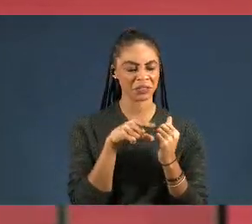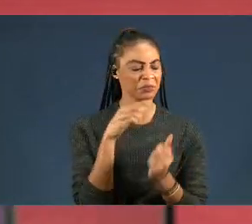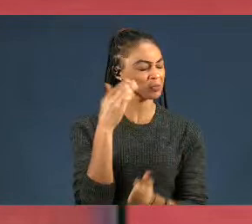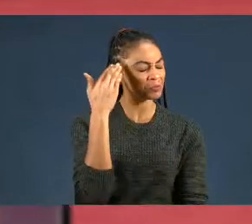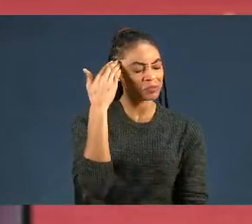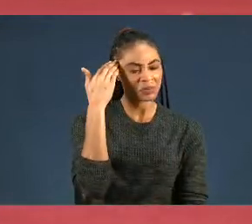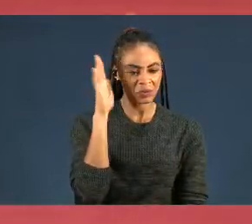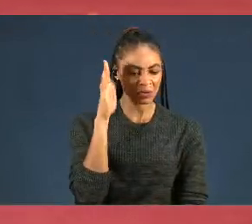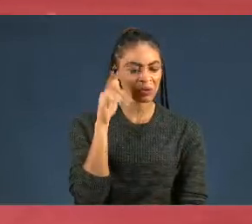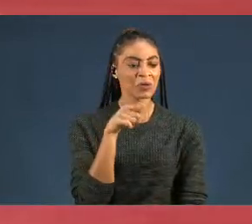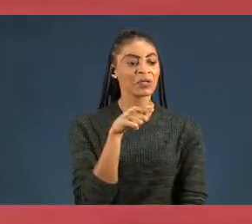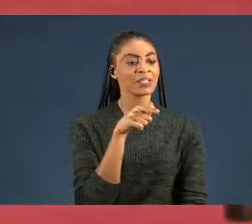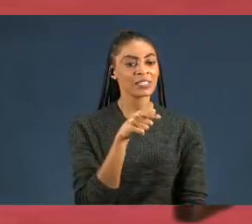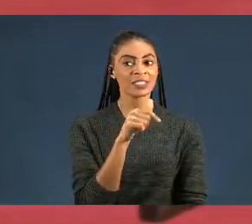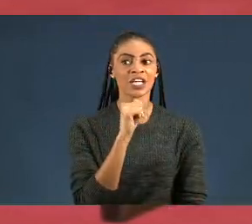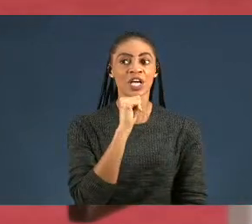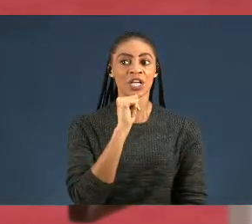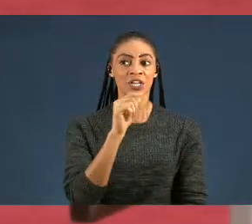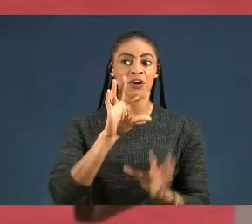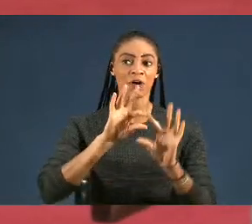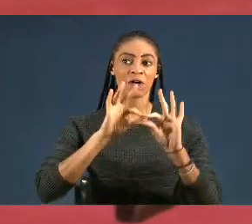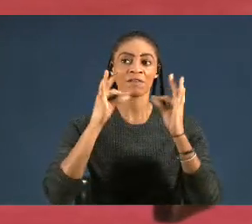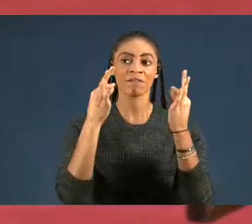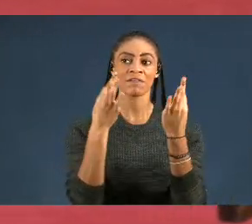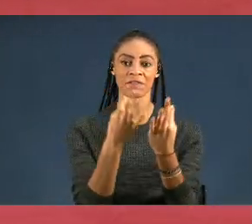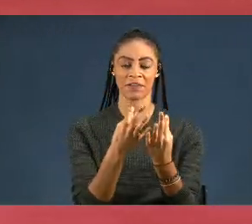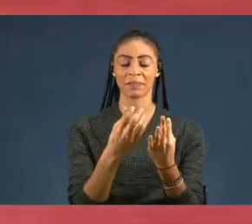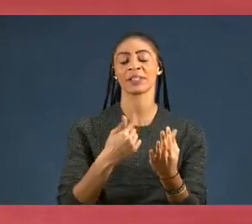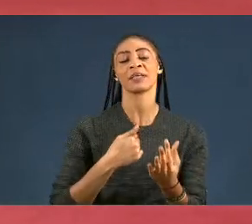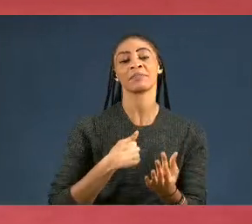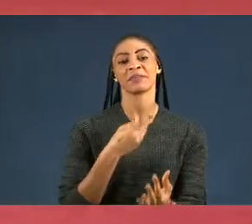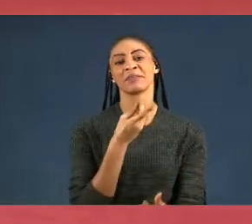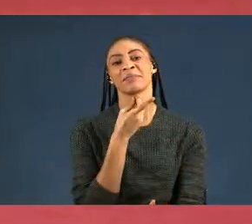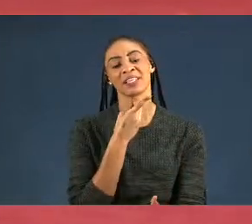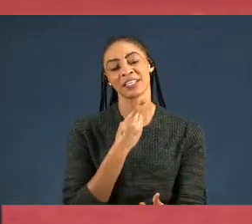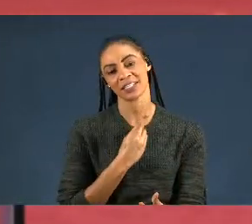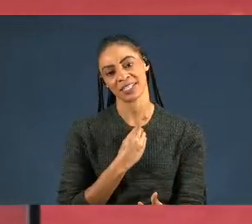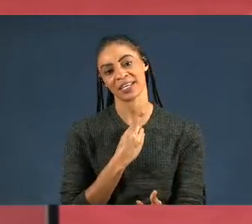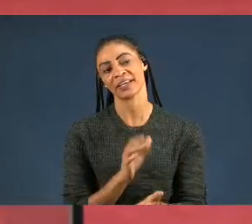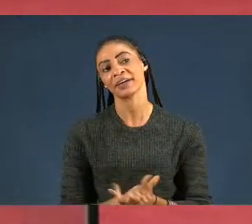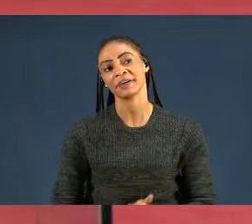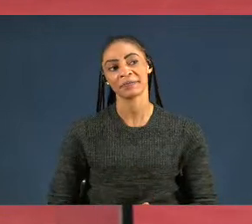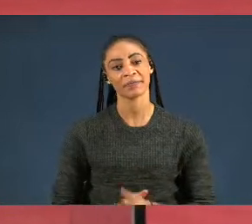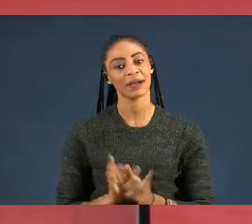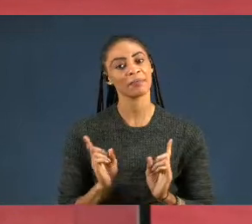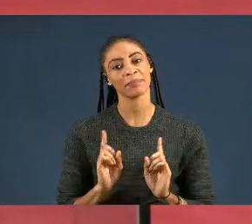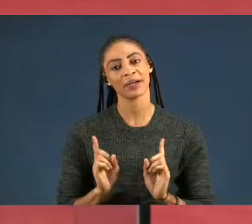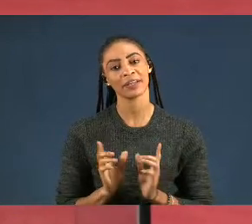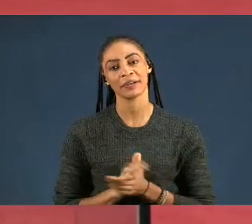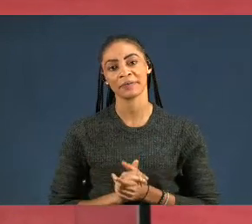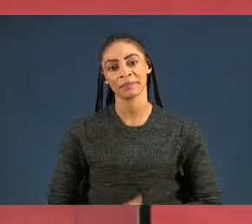family I wanted. This is not the family I had expected to have.